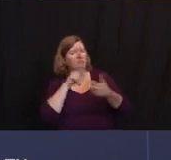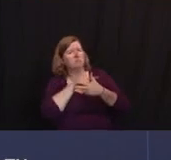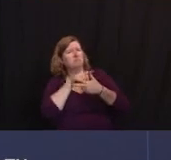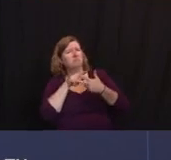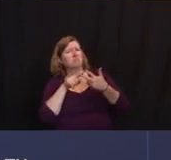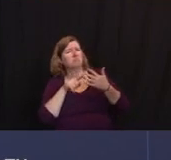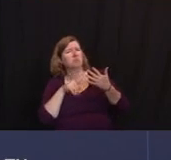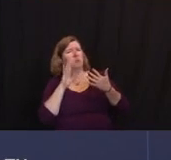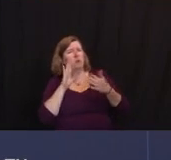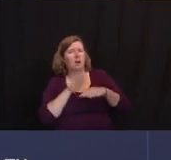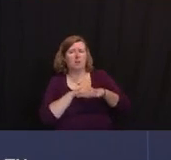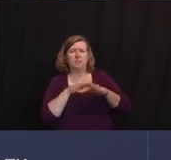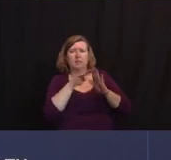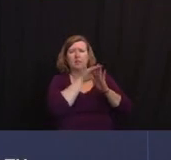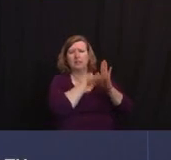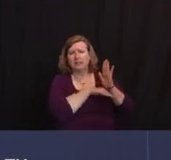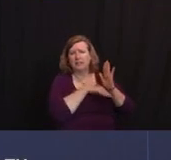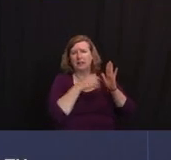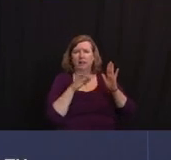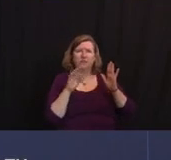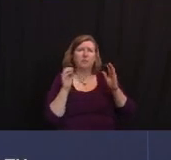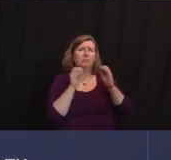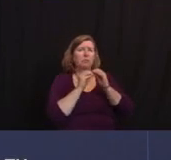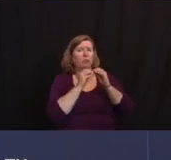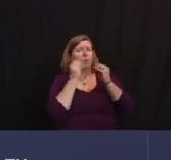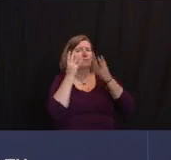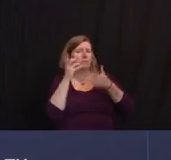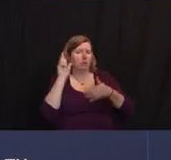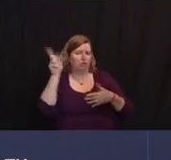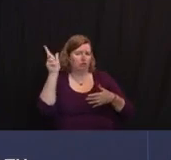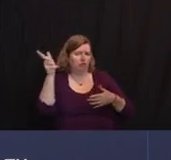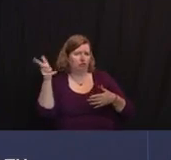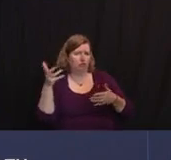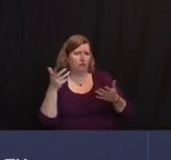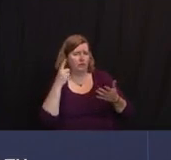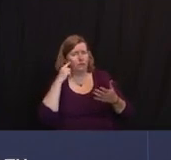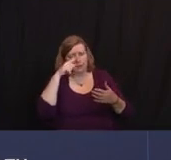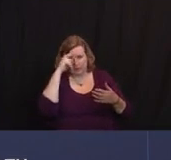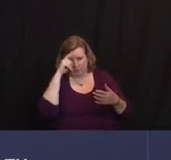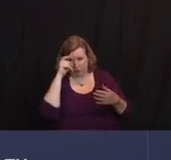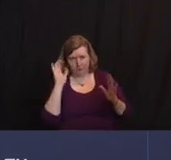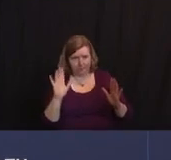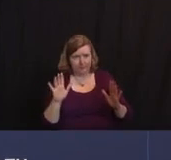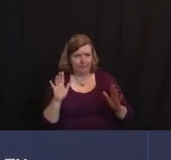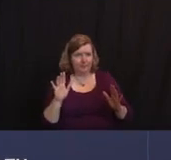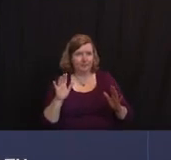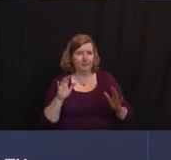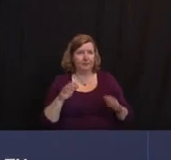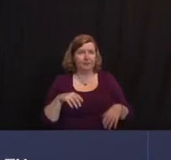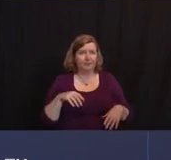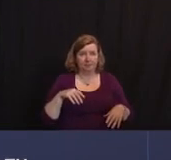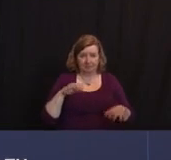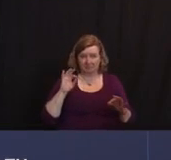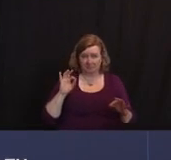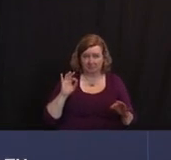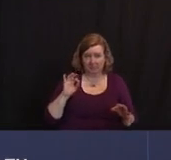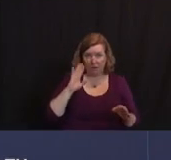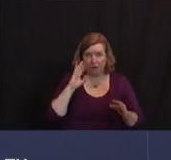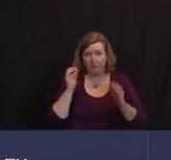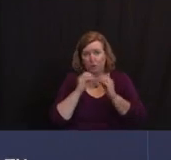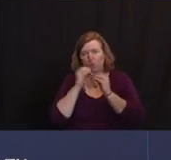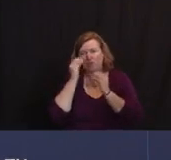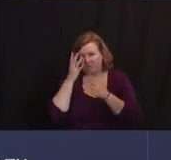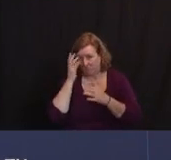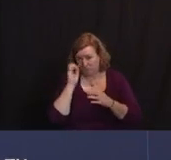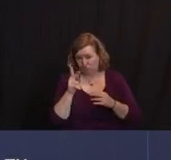of guidance that we'll be providing as we turn toward the summer season. I assume Paramount will agree with that. Not